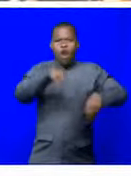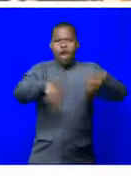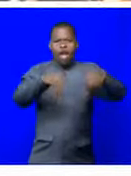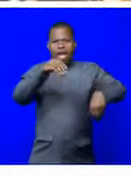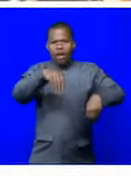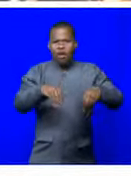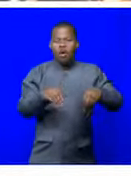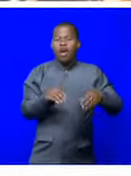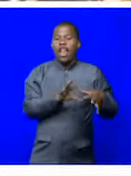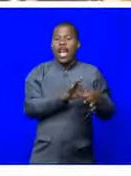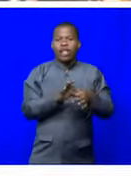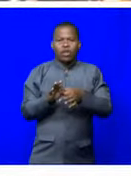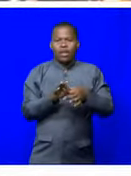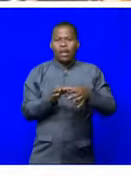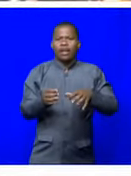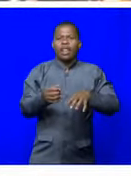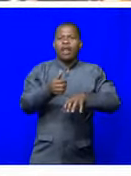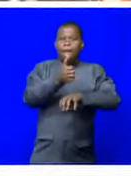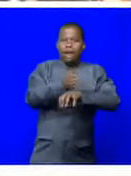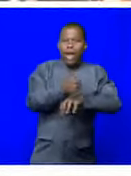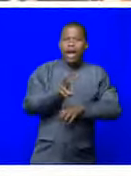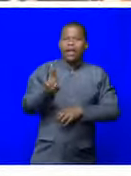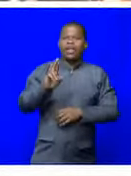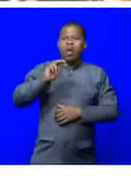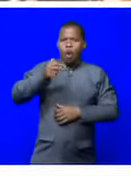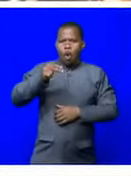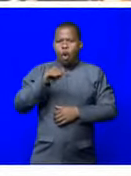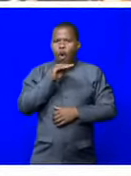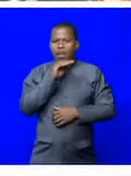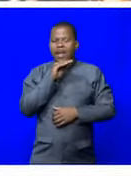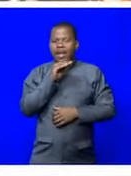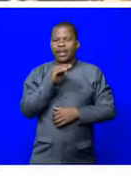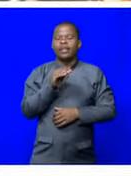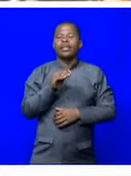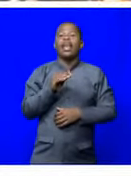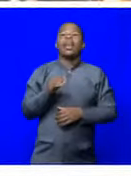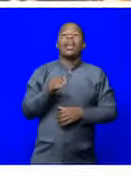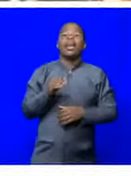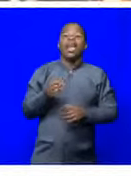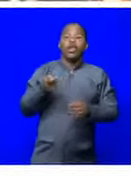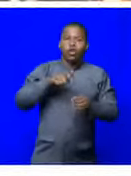webhola esifundeni sakahoho bafanele nokuthi balungele yini.